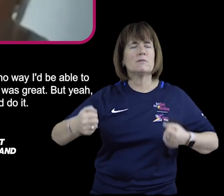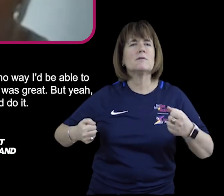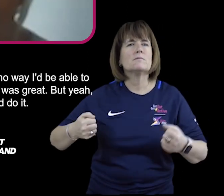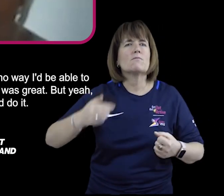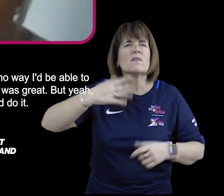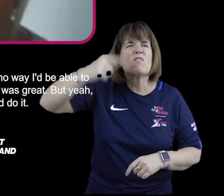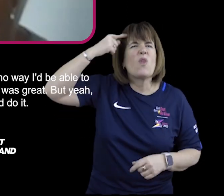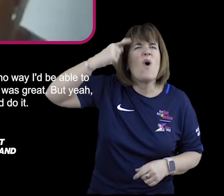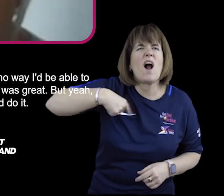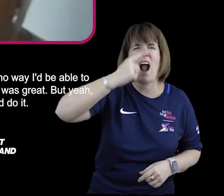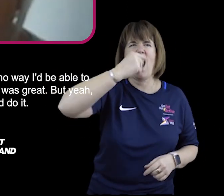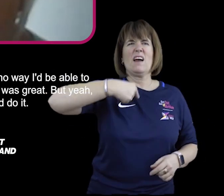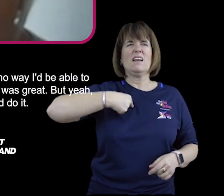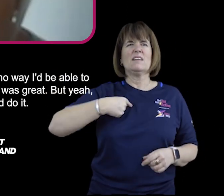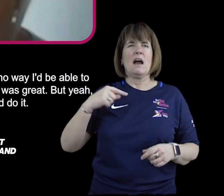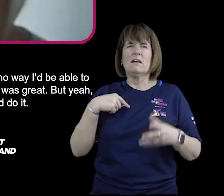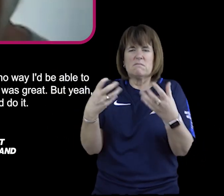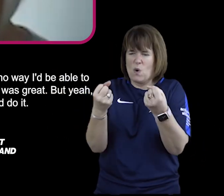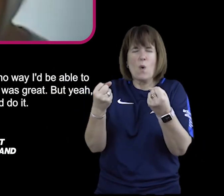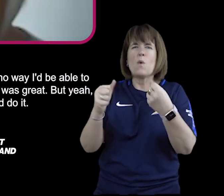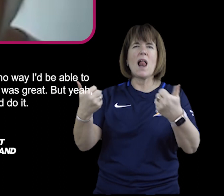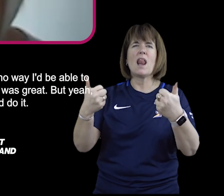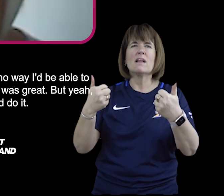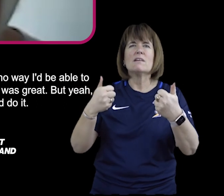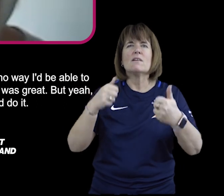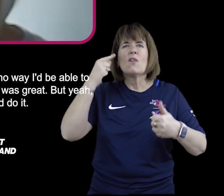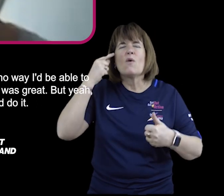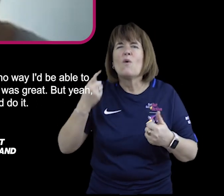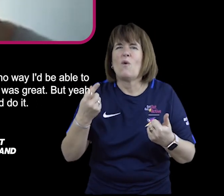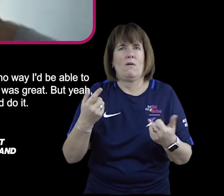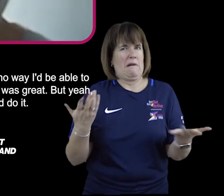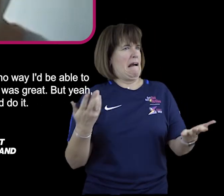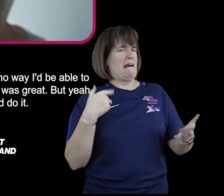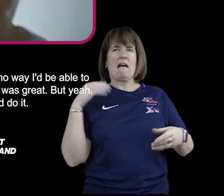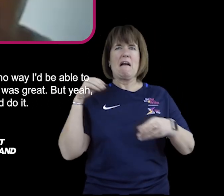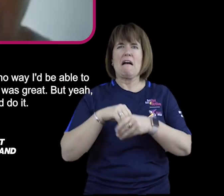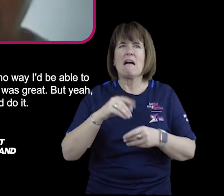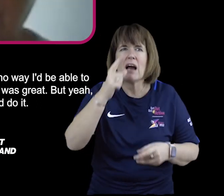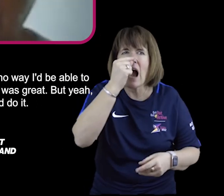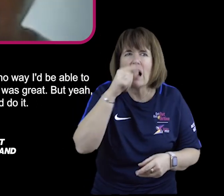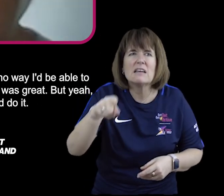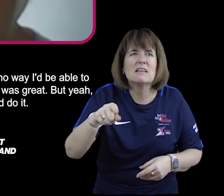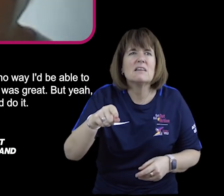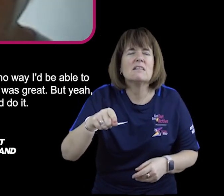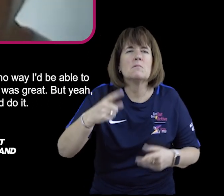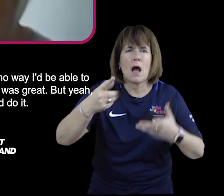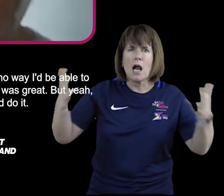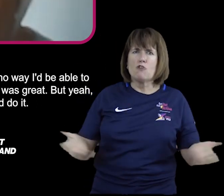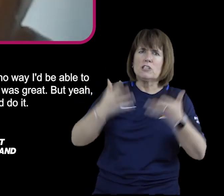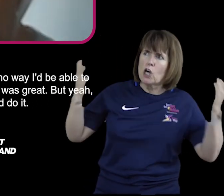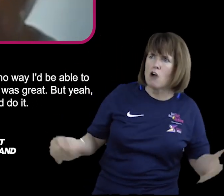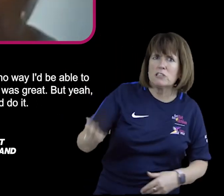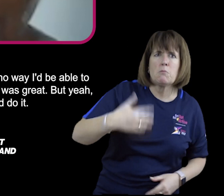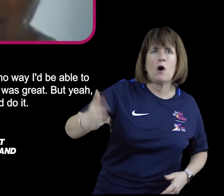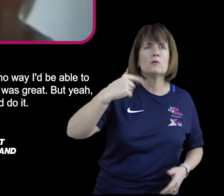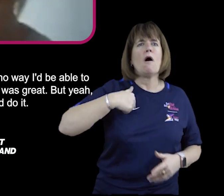I can't hold things very well, and I thought there's no way I'd be able to do this. But they encouraged me to do it, and I did it, and I went down the